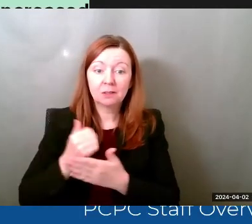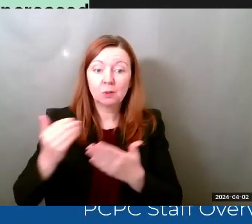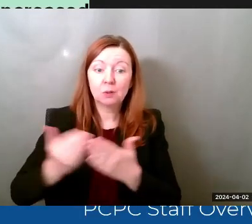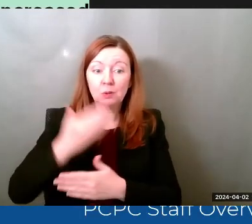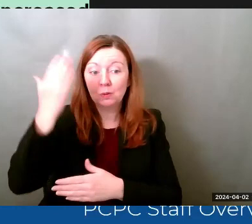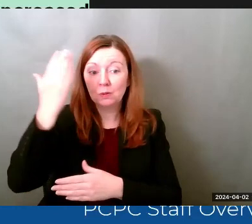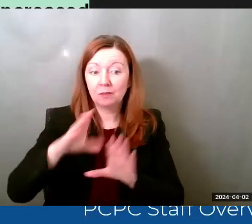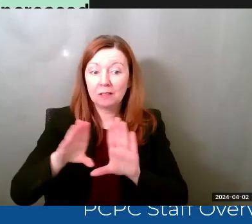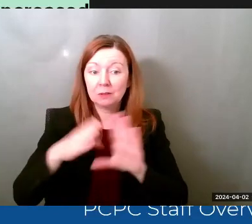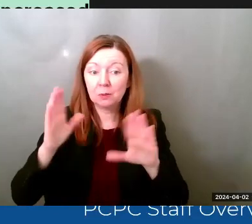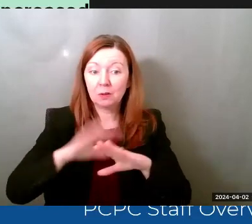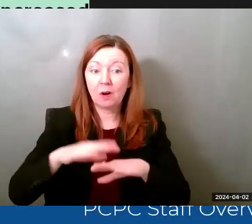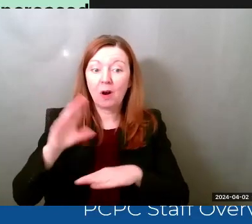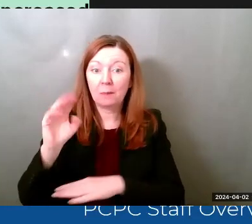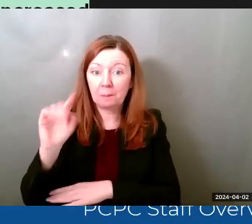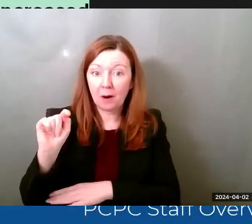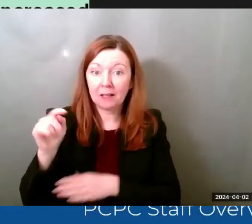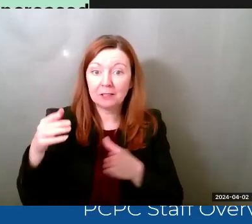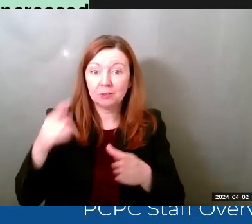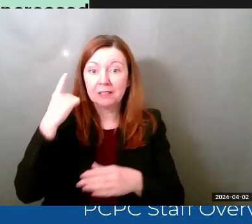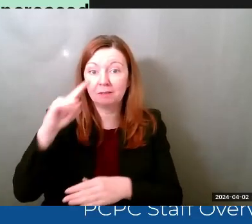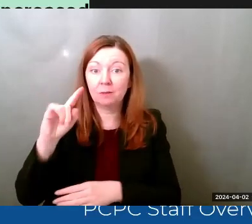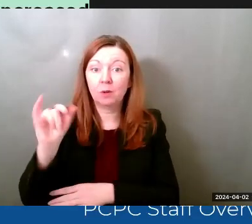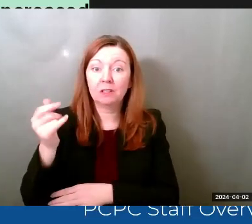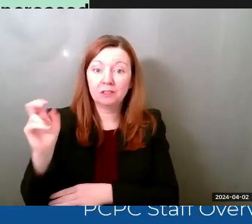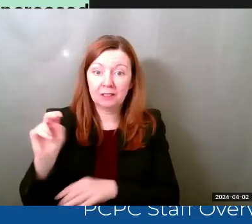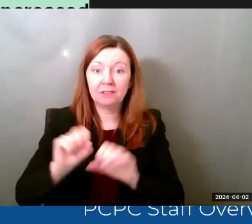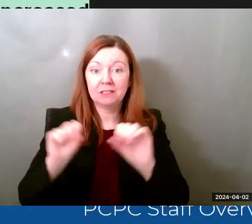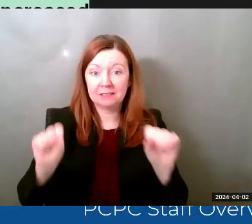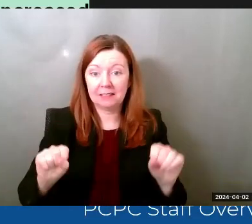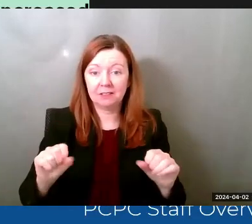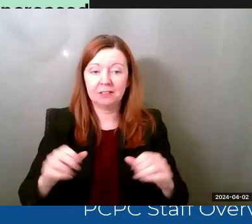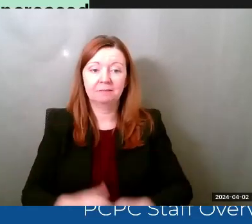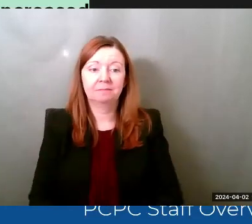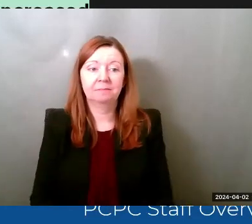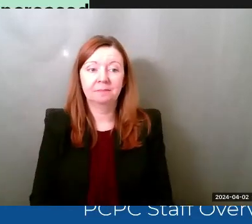on Market Street for Jefferson Station. Next.